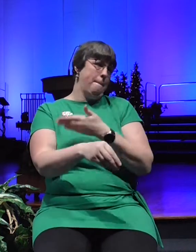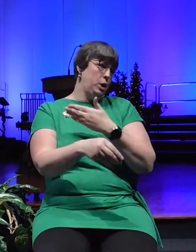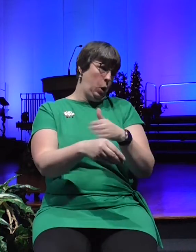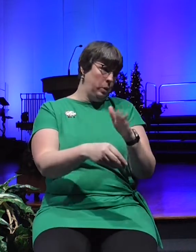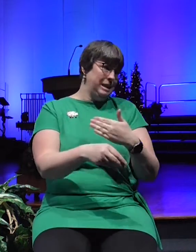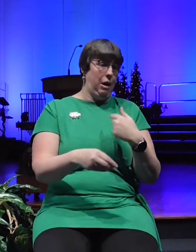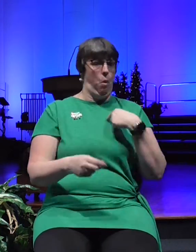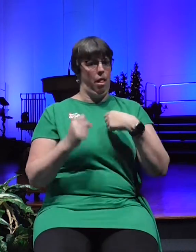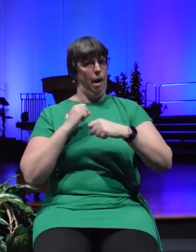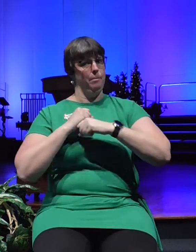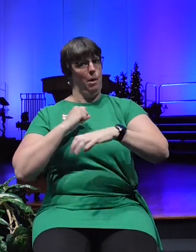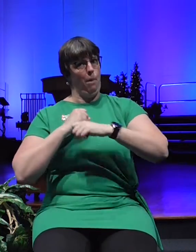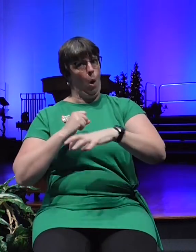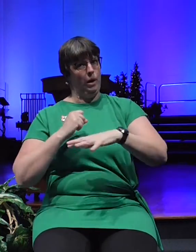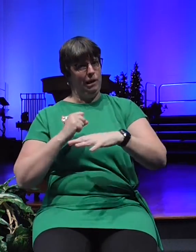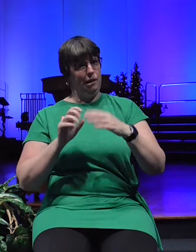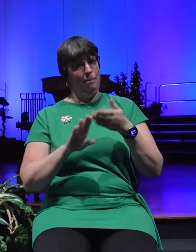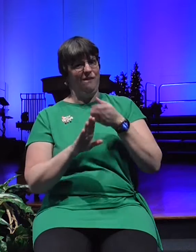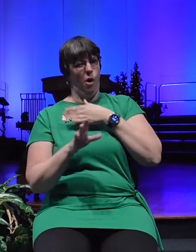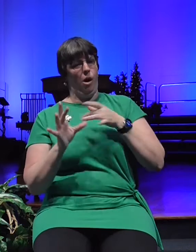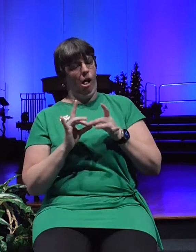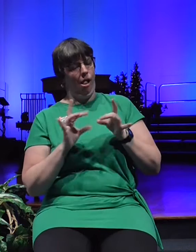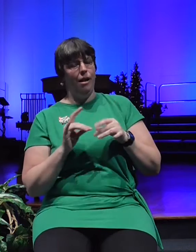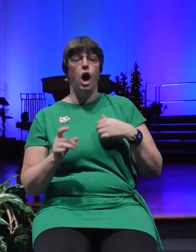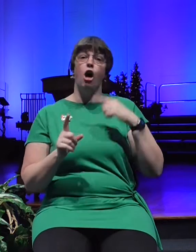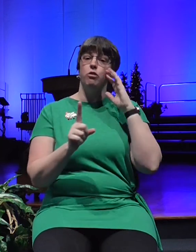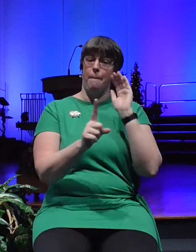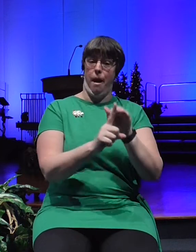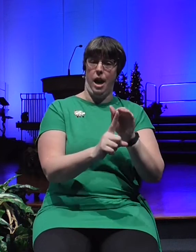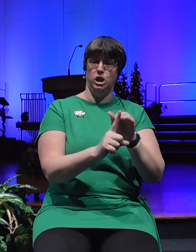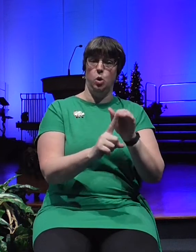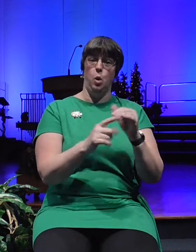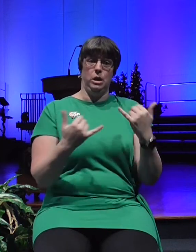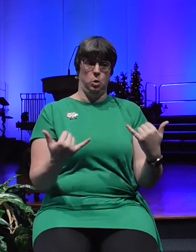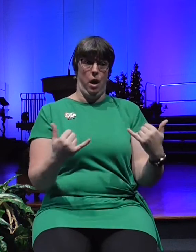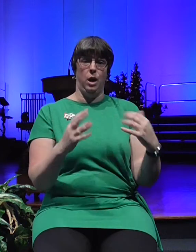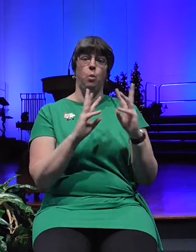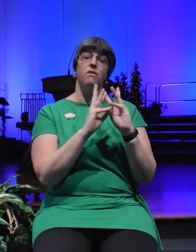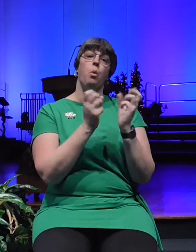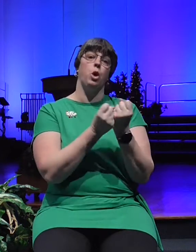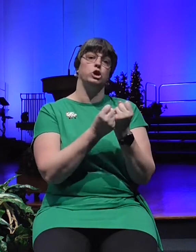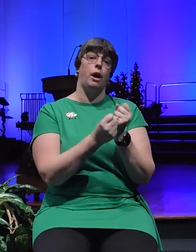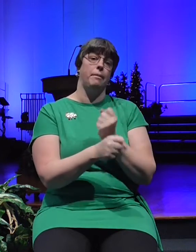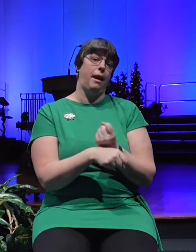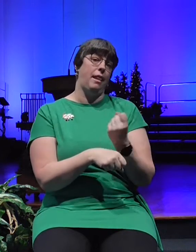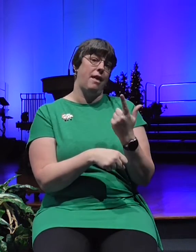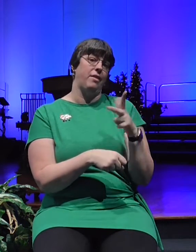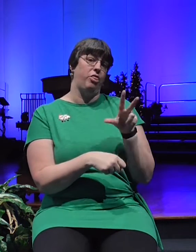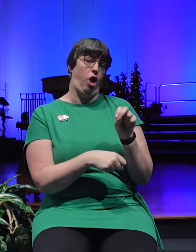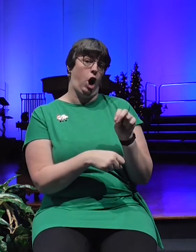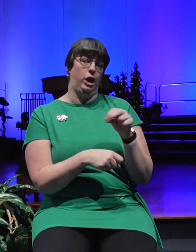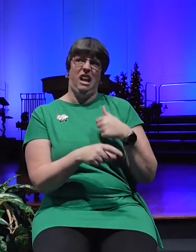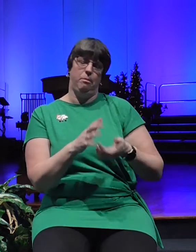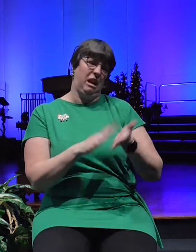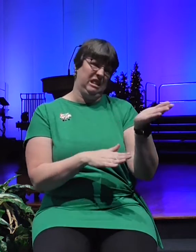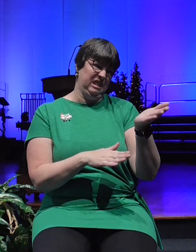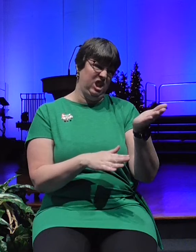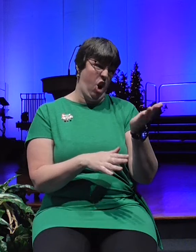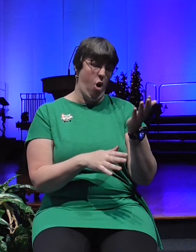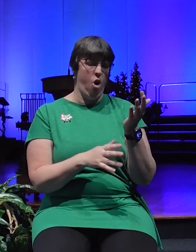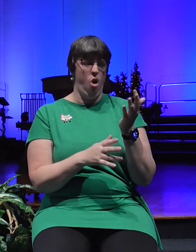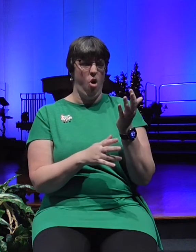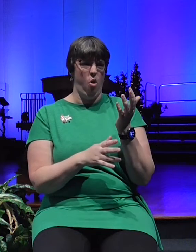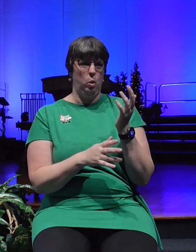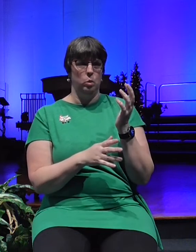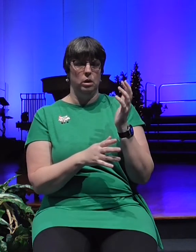I'm promoting things before I start my talk, I just want to remind you all that I've got a workshop today at 11:30. I'll have to skedaddle after service